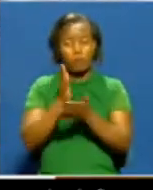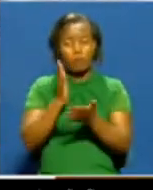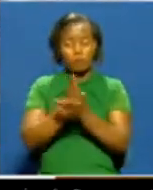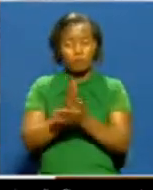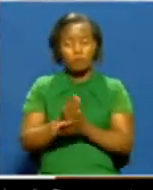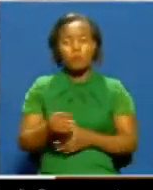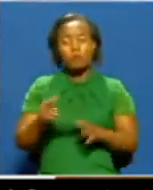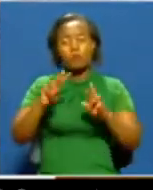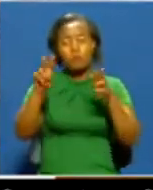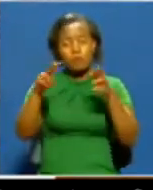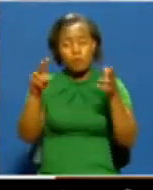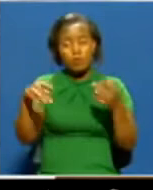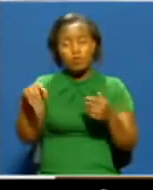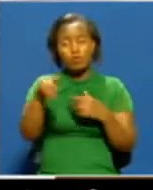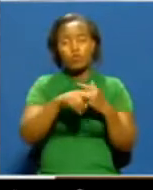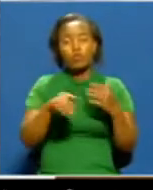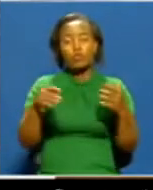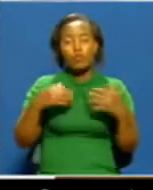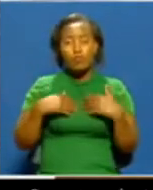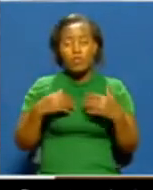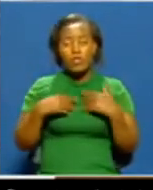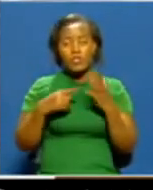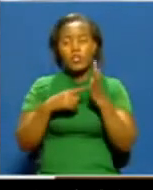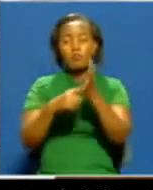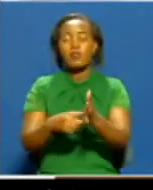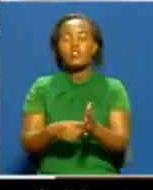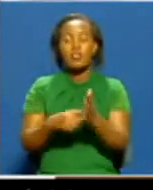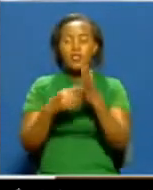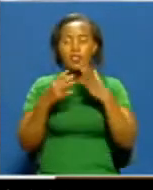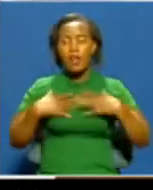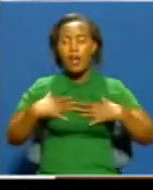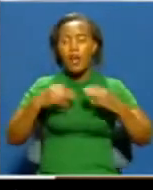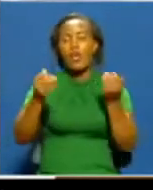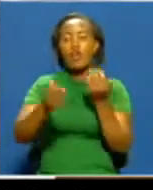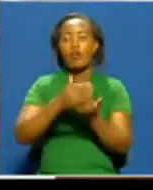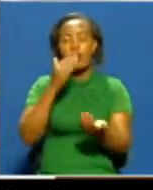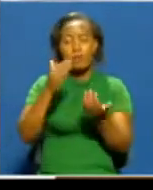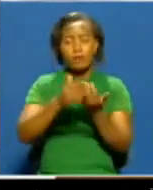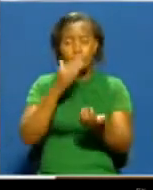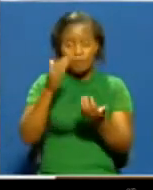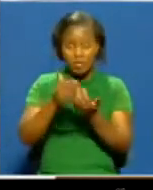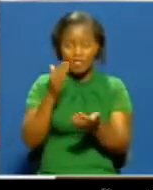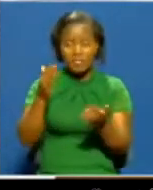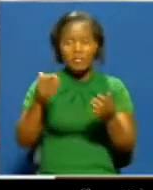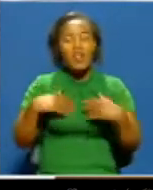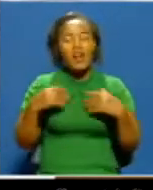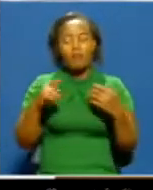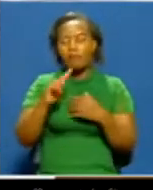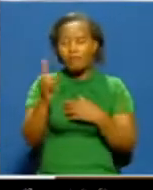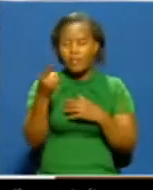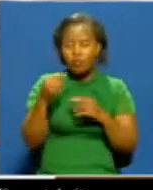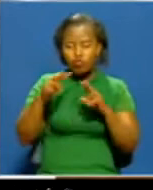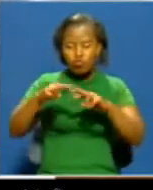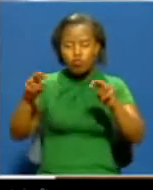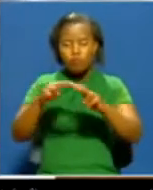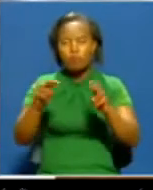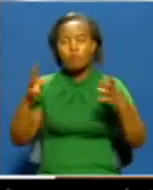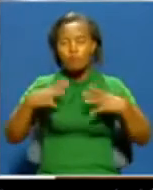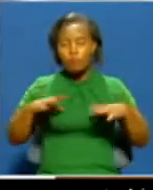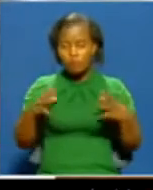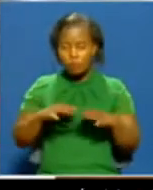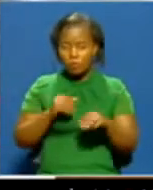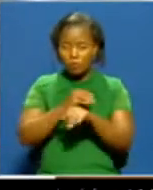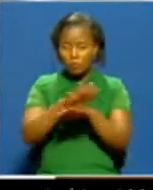were going to face, particularly in primary health care, mm-hmm. you know, have been fast-tracked in a sense. Mm-hmm. We still have